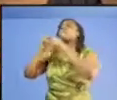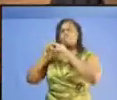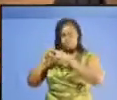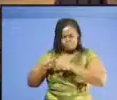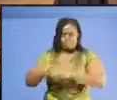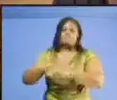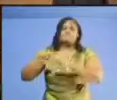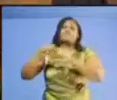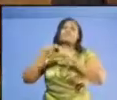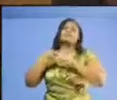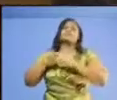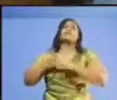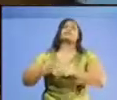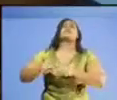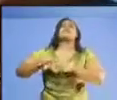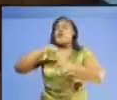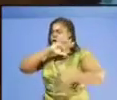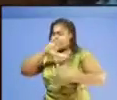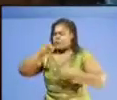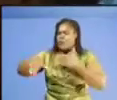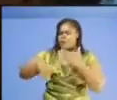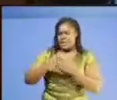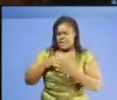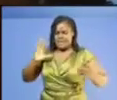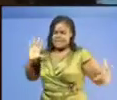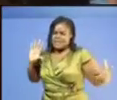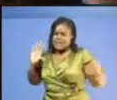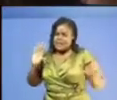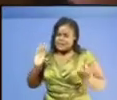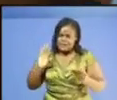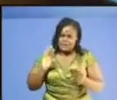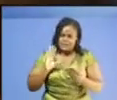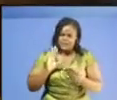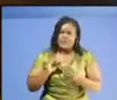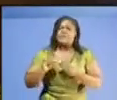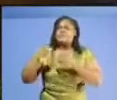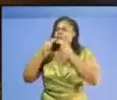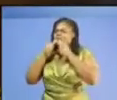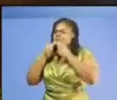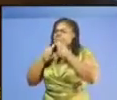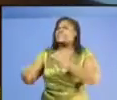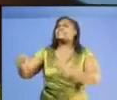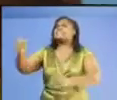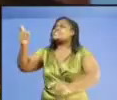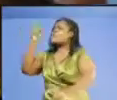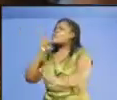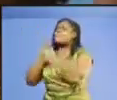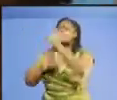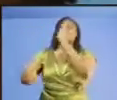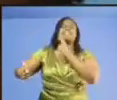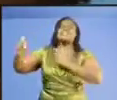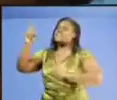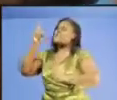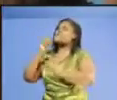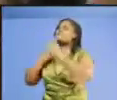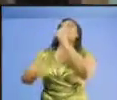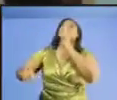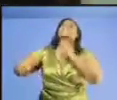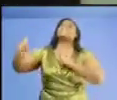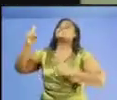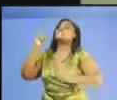faithful, oh God. And all my life you have been so, so